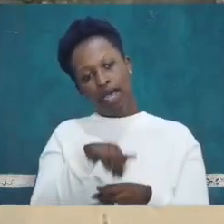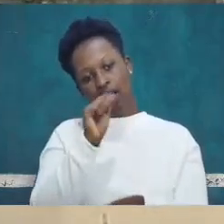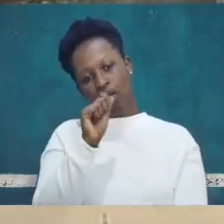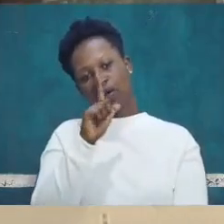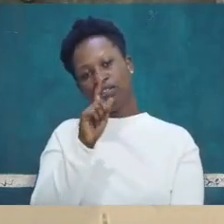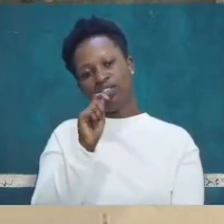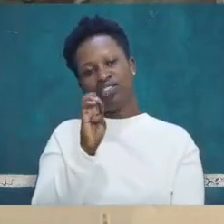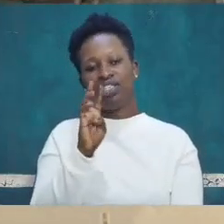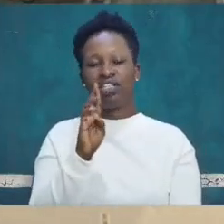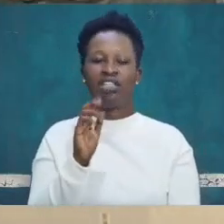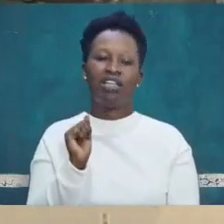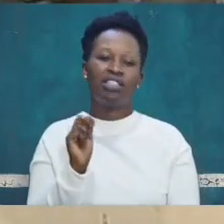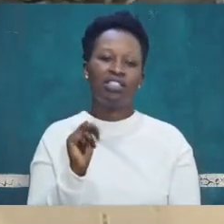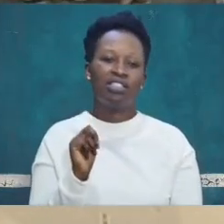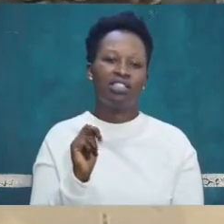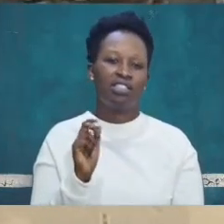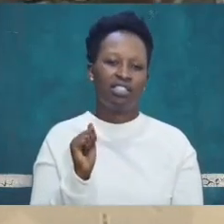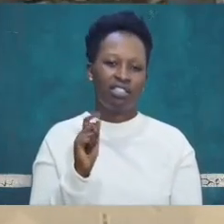alternatives, which